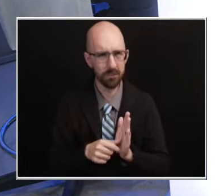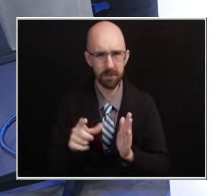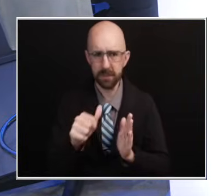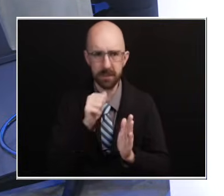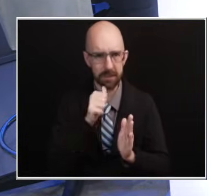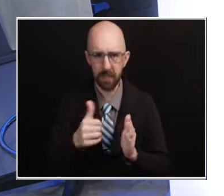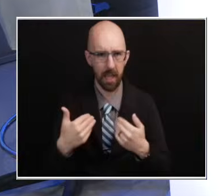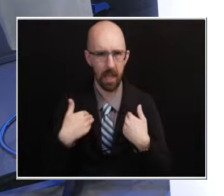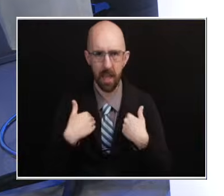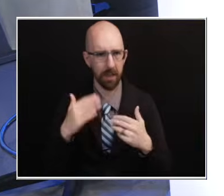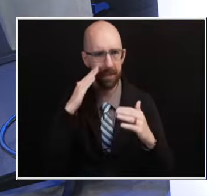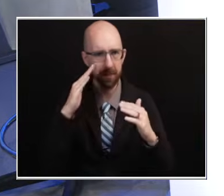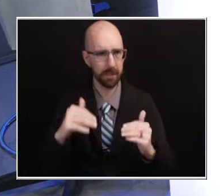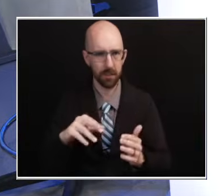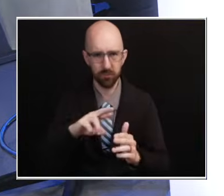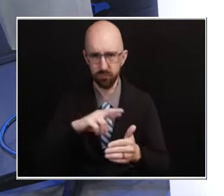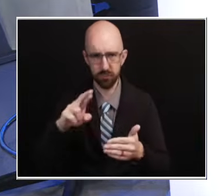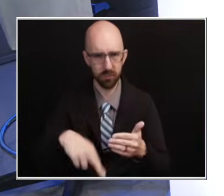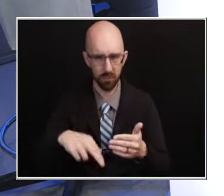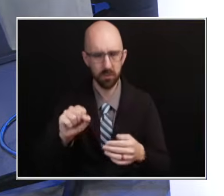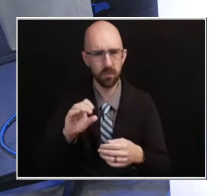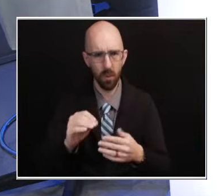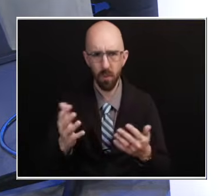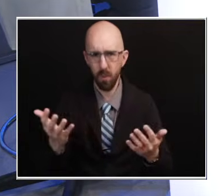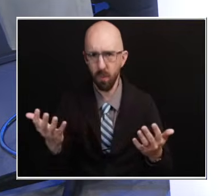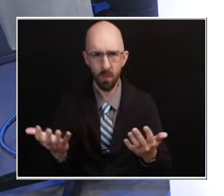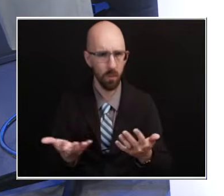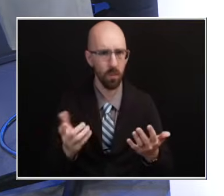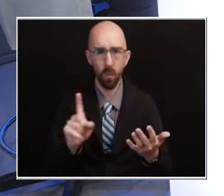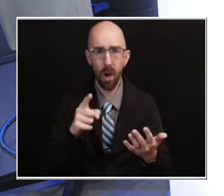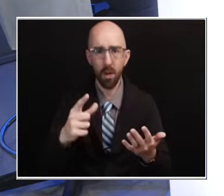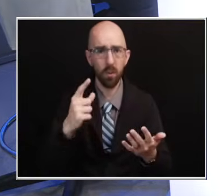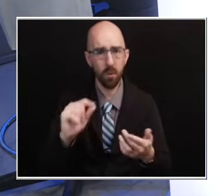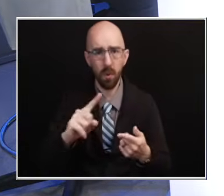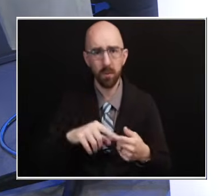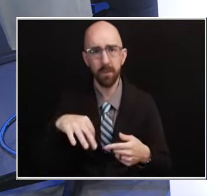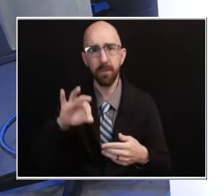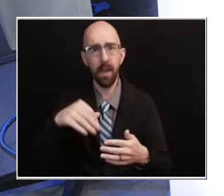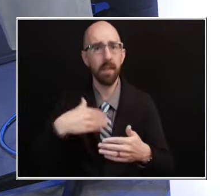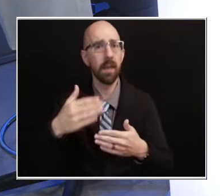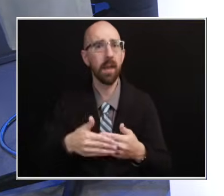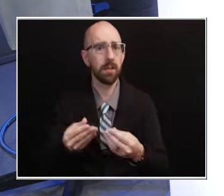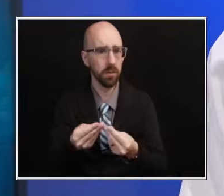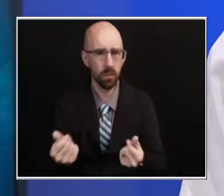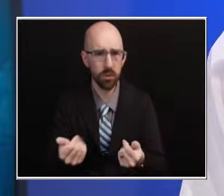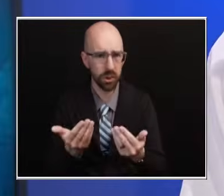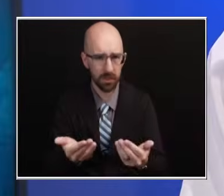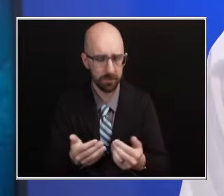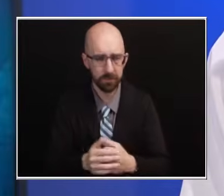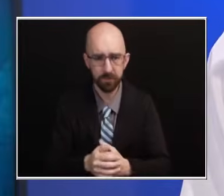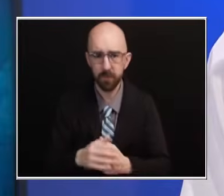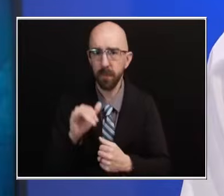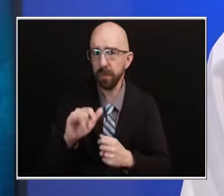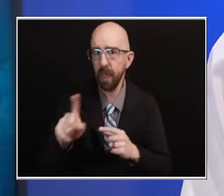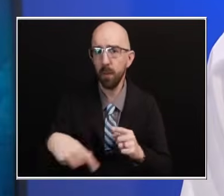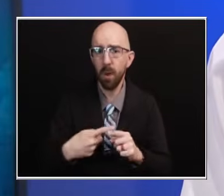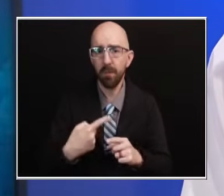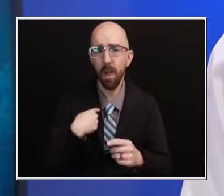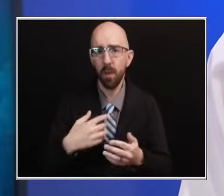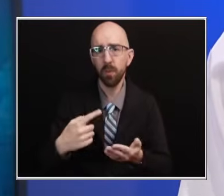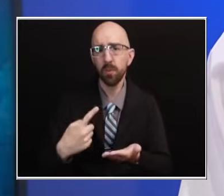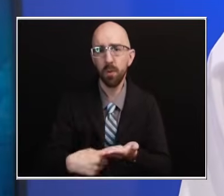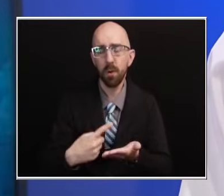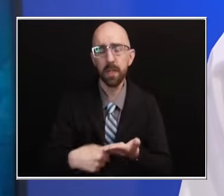expected results. So then where do you go to find the next solution? Well, that's when I was talking to